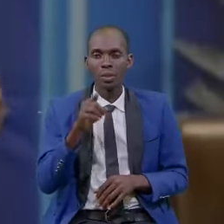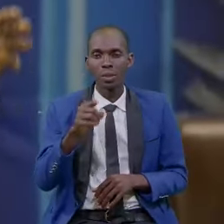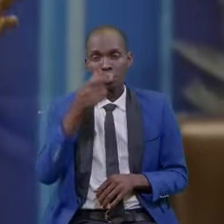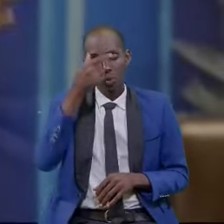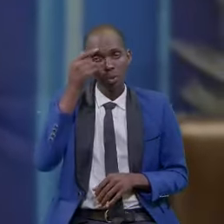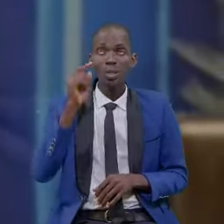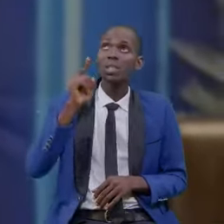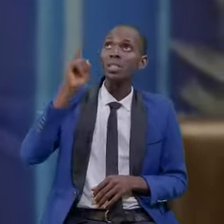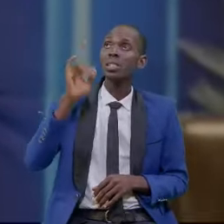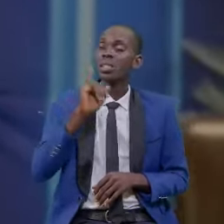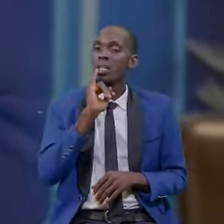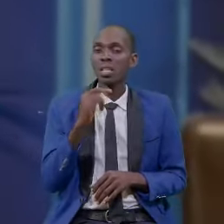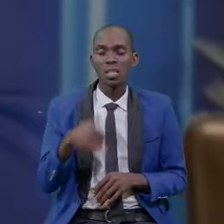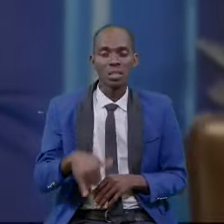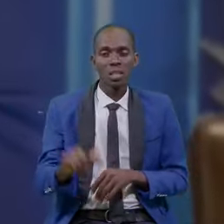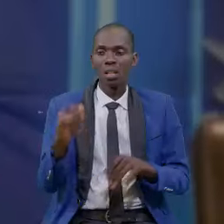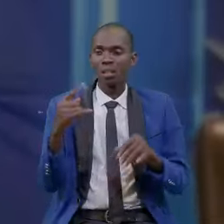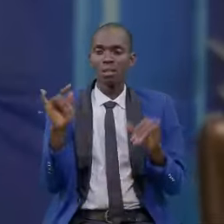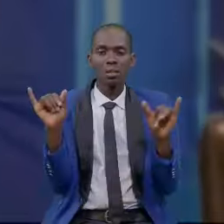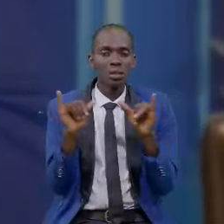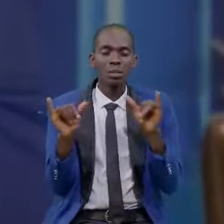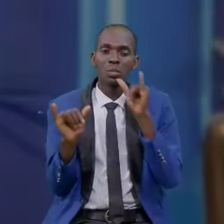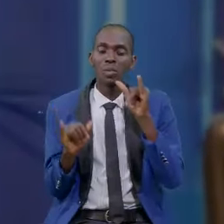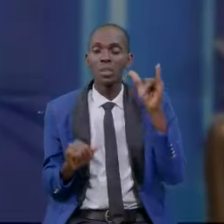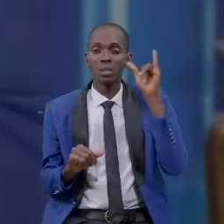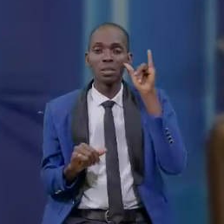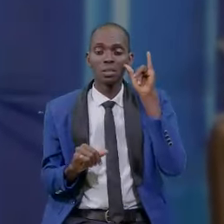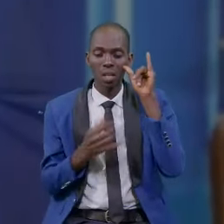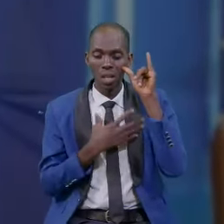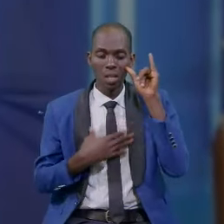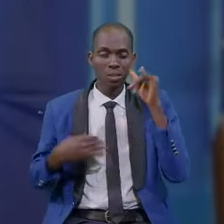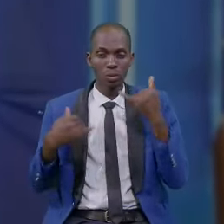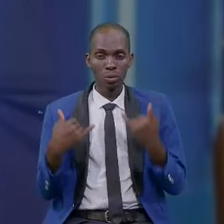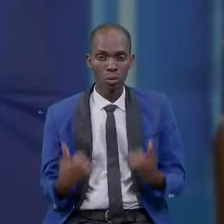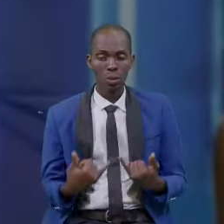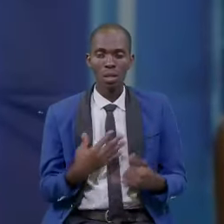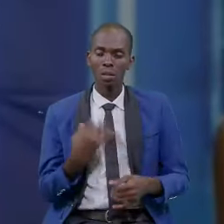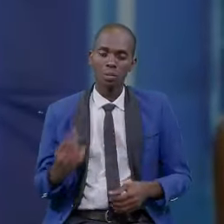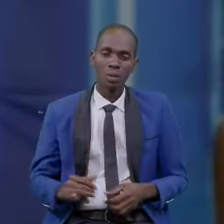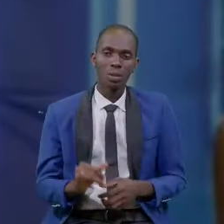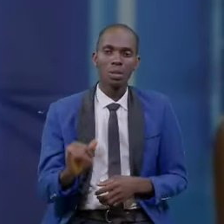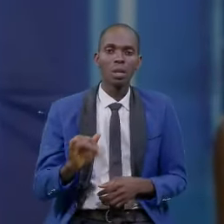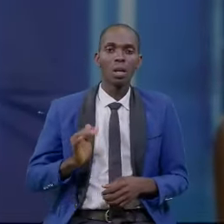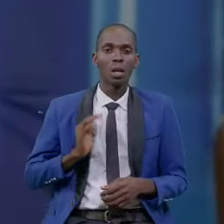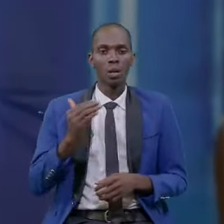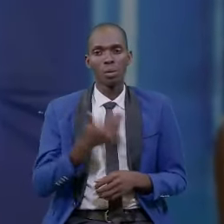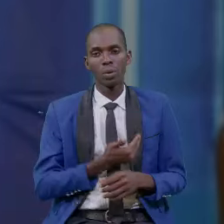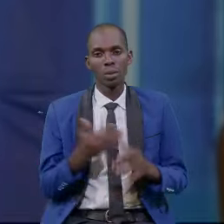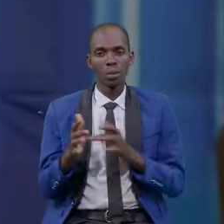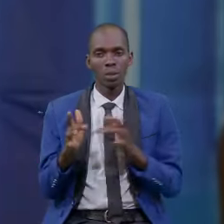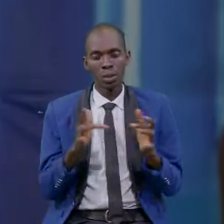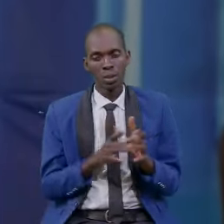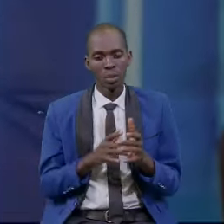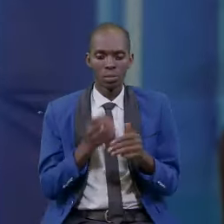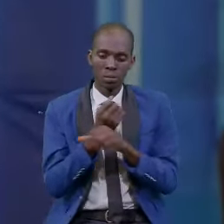same yesterday and today and forever. Our Jesus,